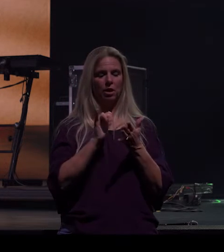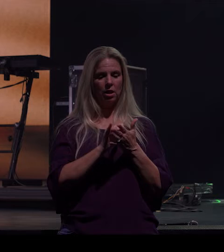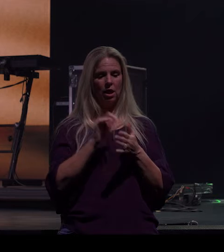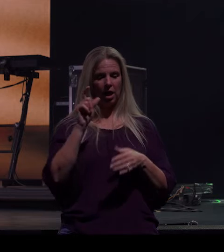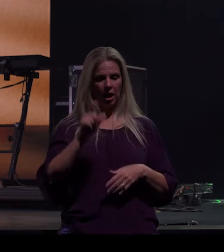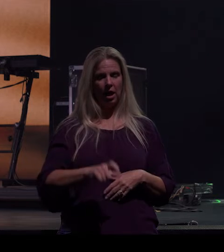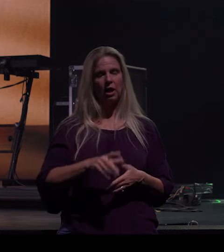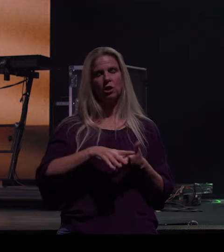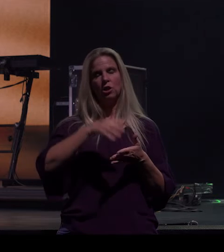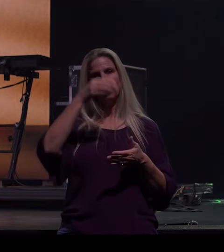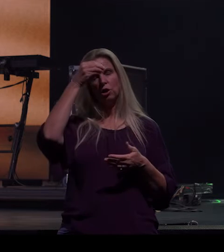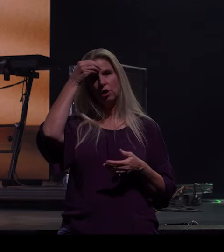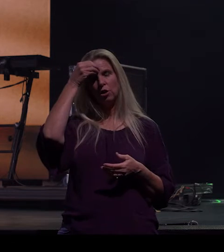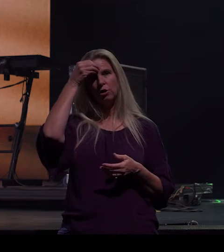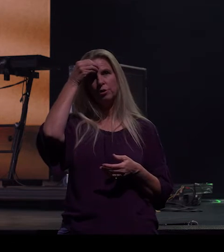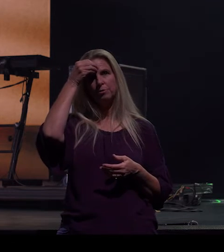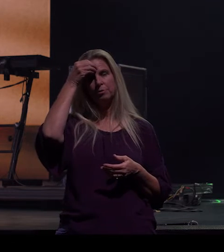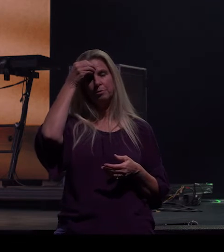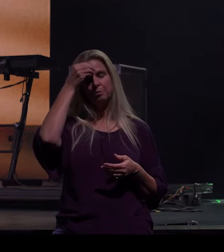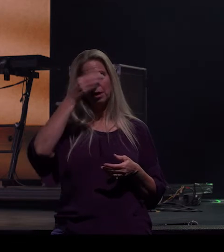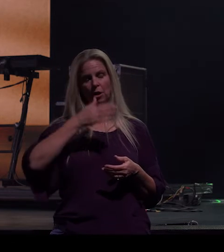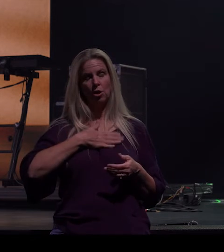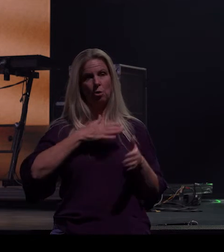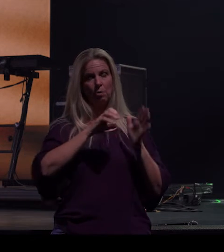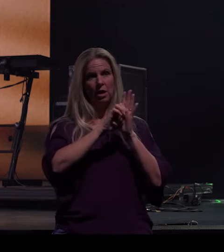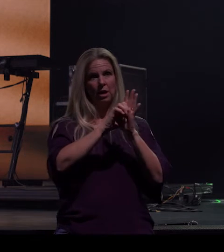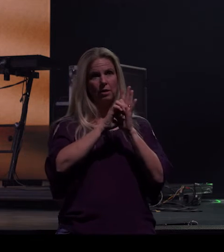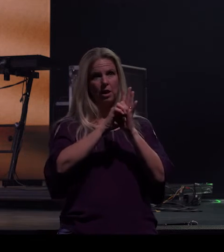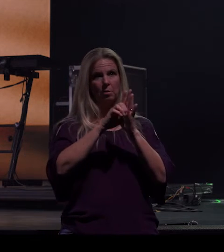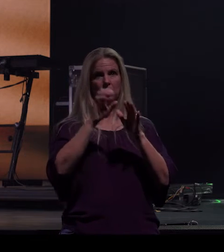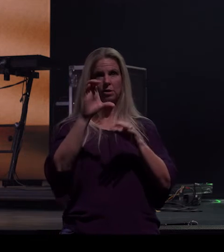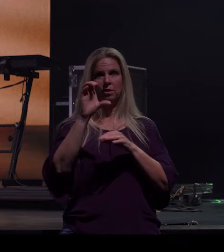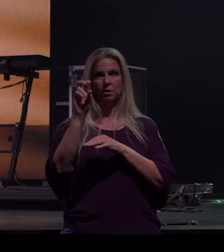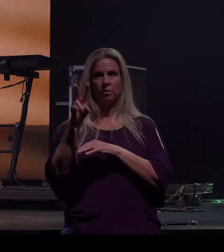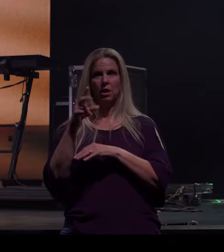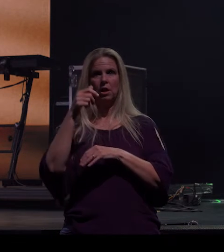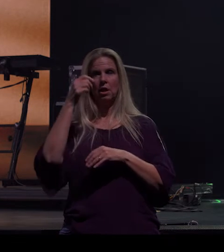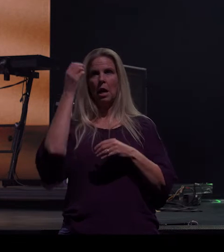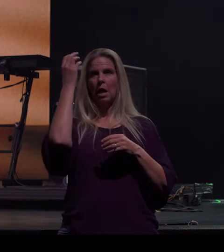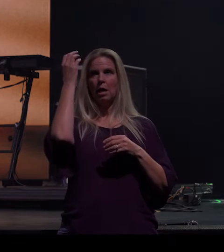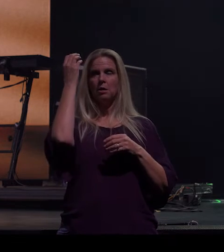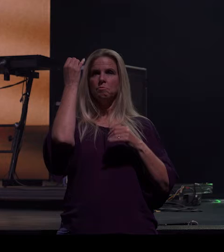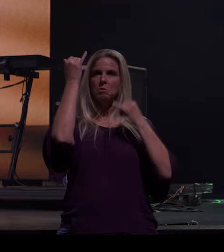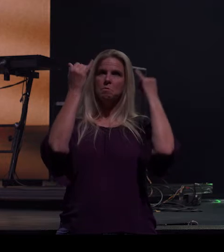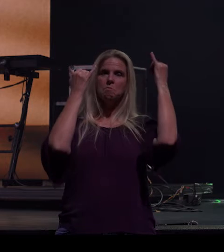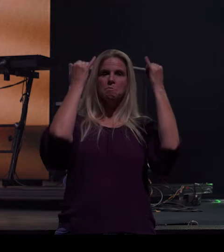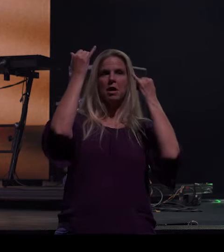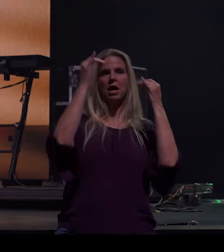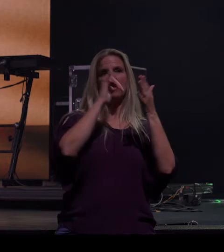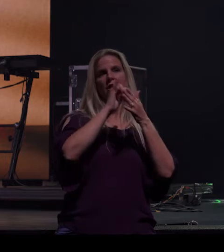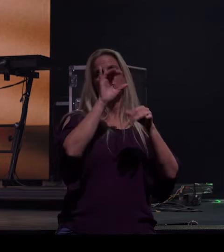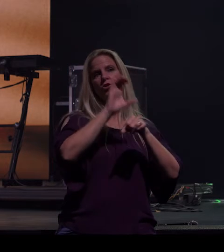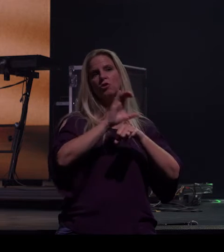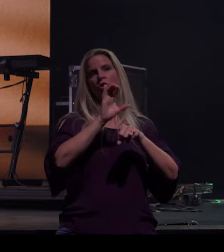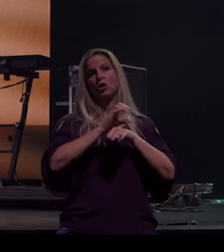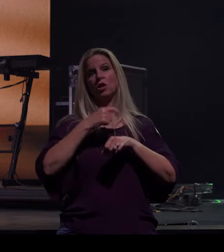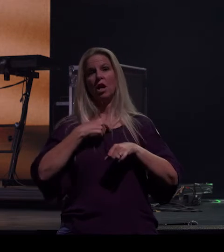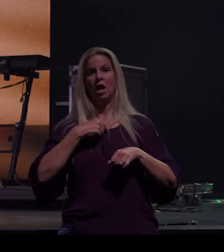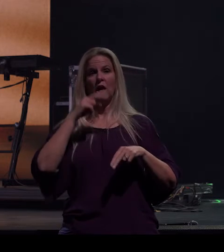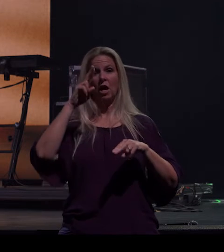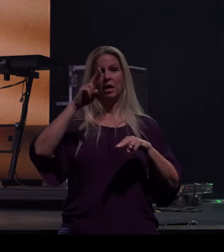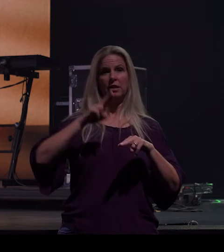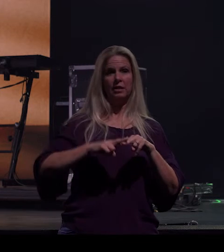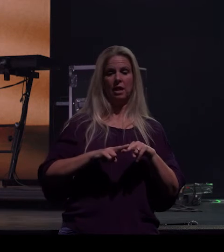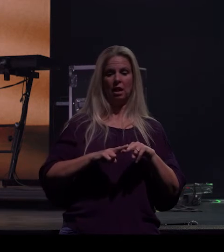grow. I mean, I'll just use myself as an example here at CCV. I mean, imagine at CCV tomorrow, at our church, I set myself up